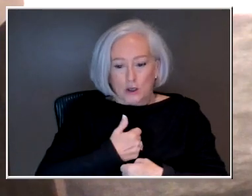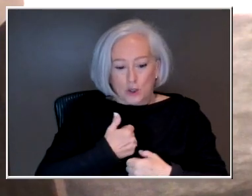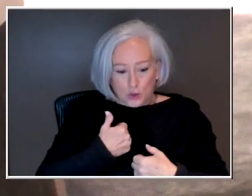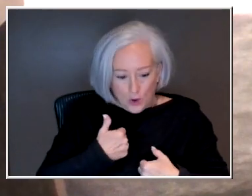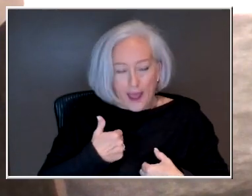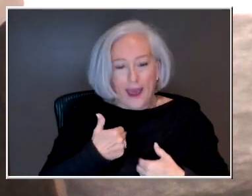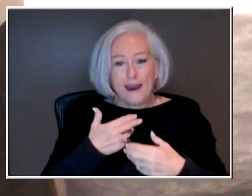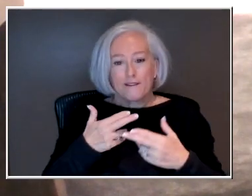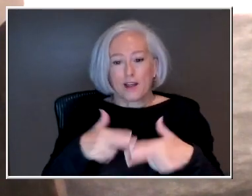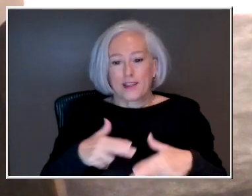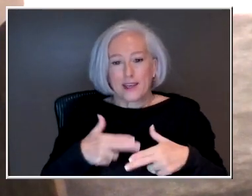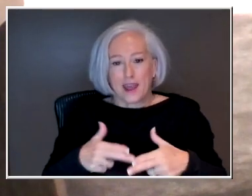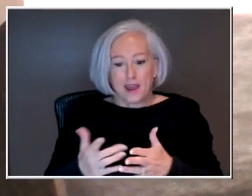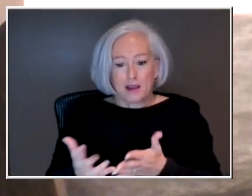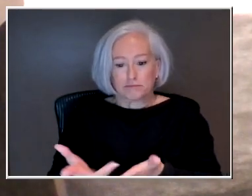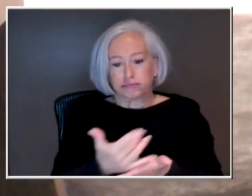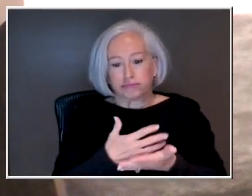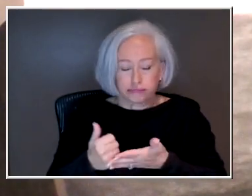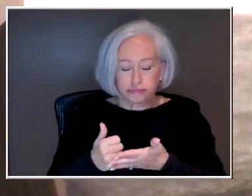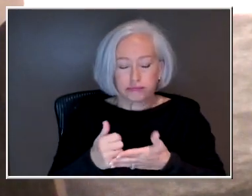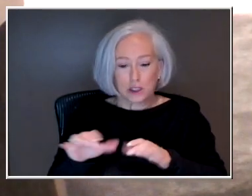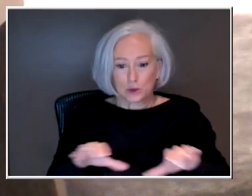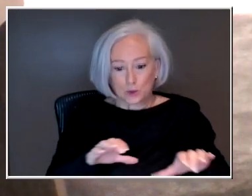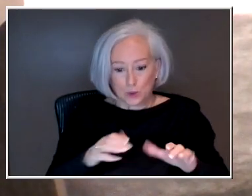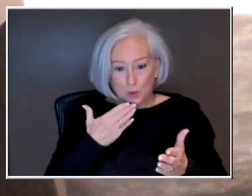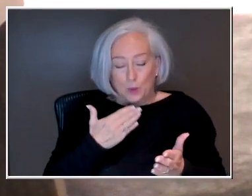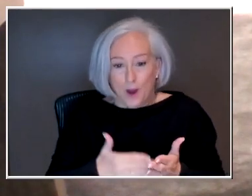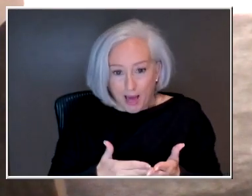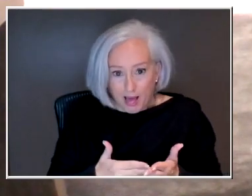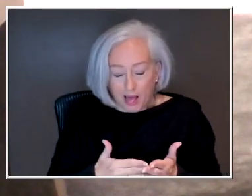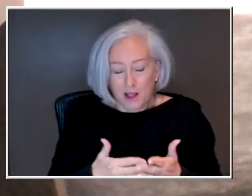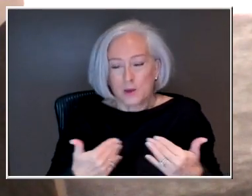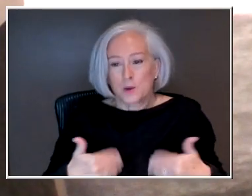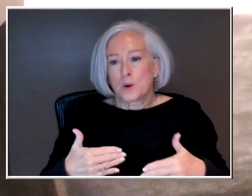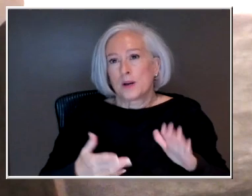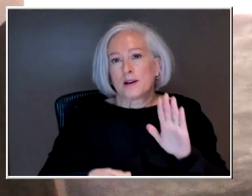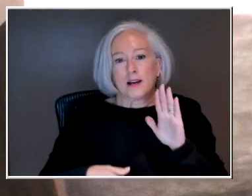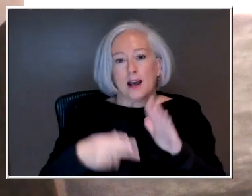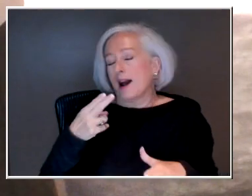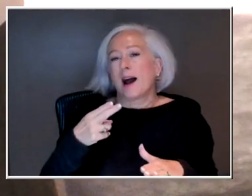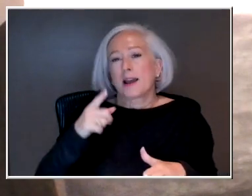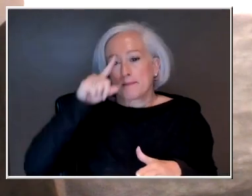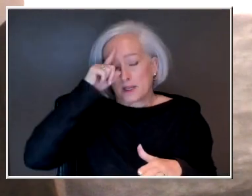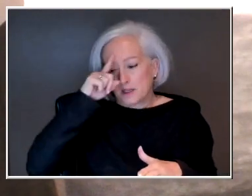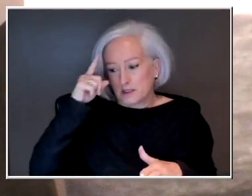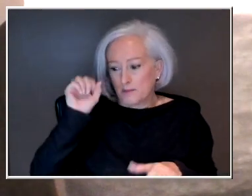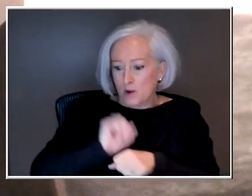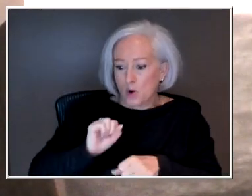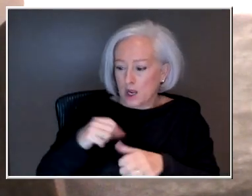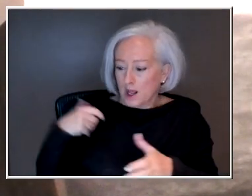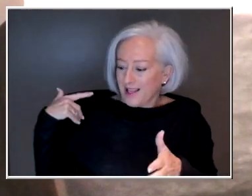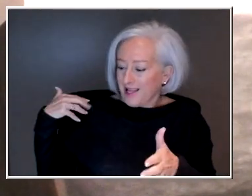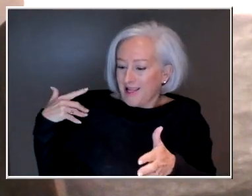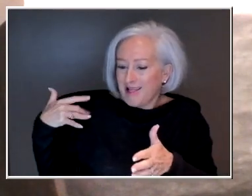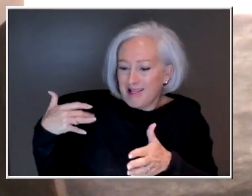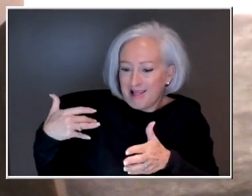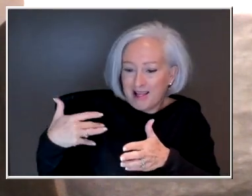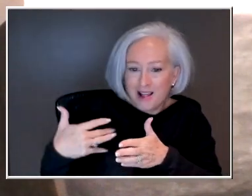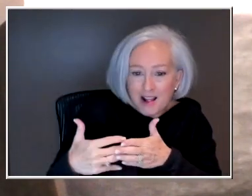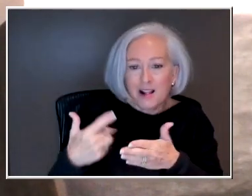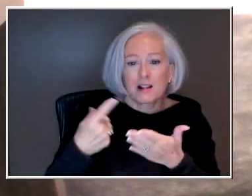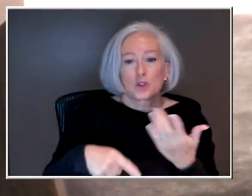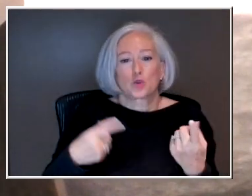is high, because you've taken so many steps up to that point to make it happen.